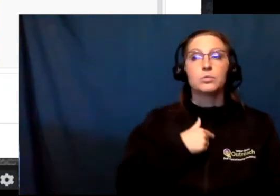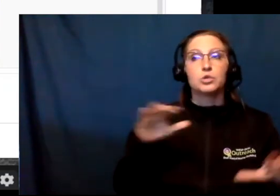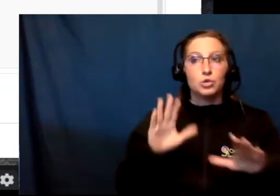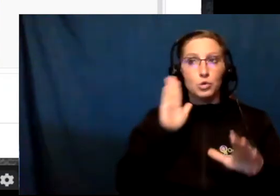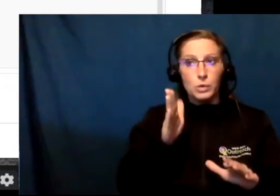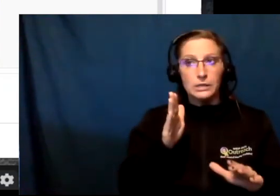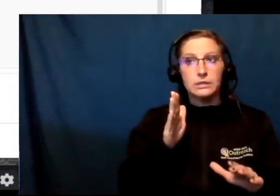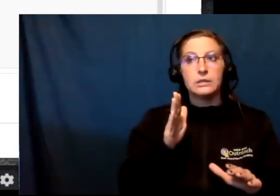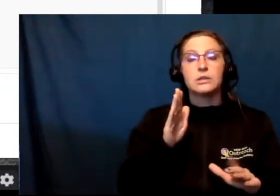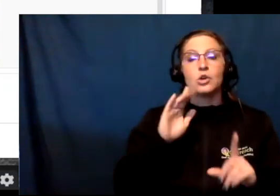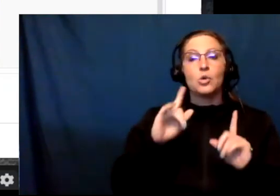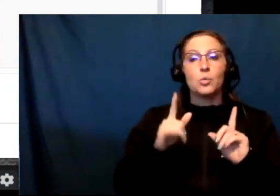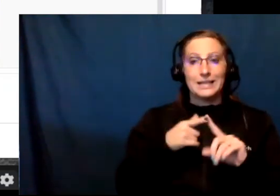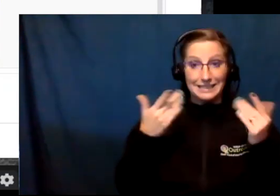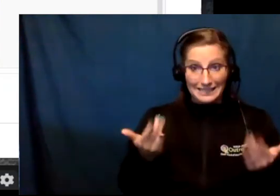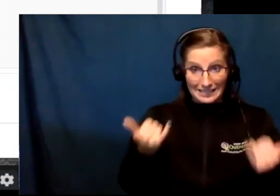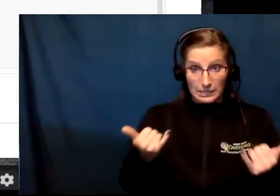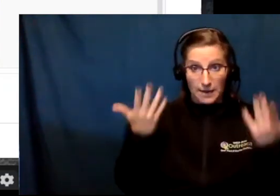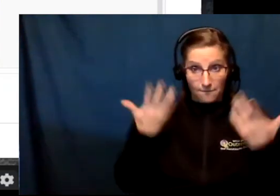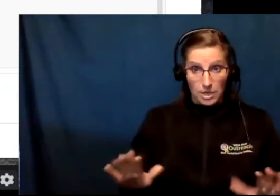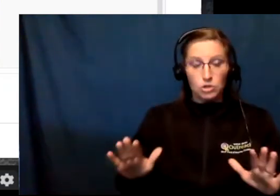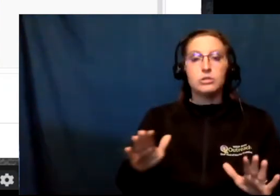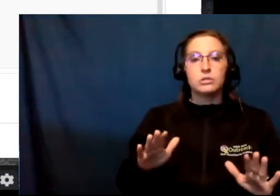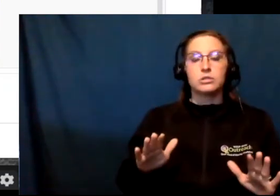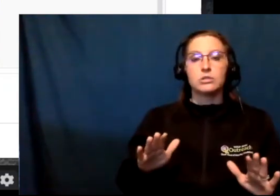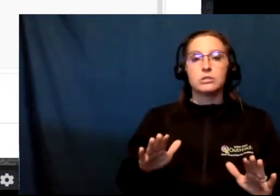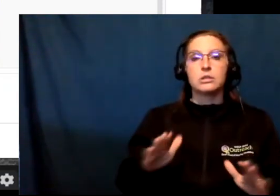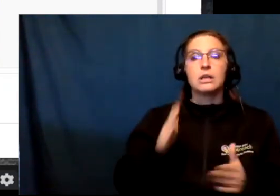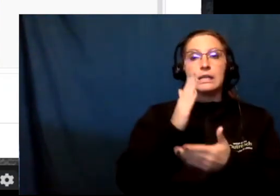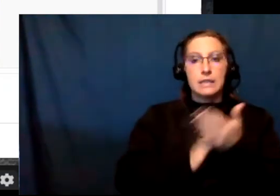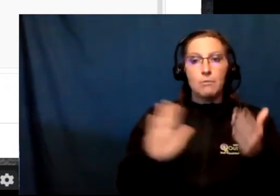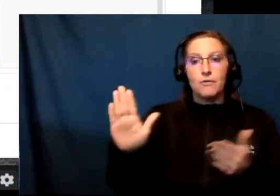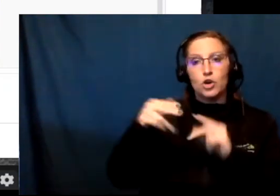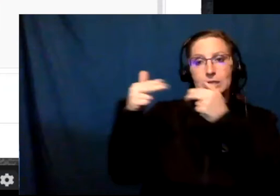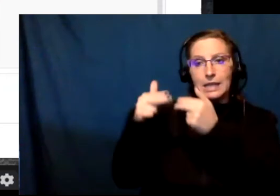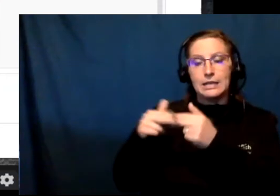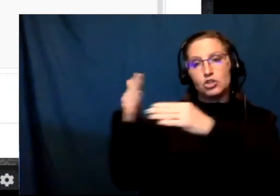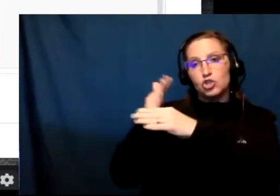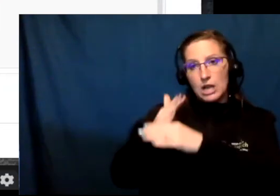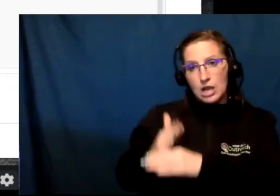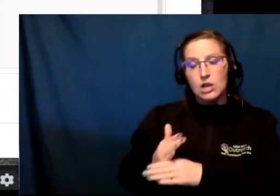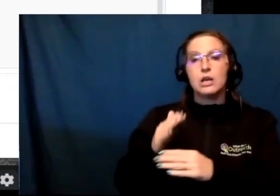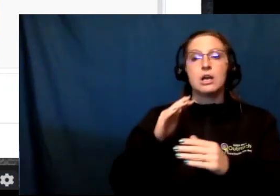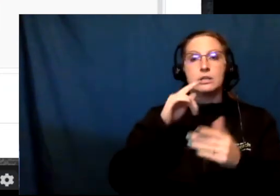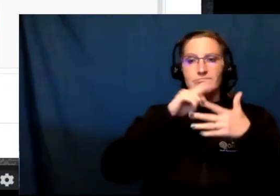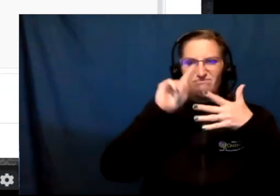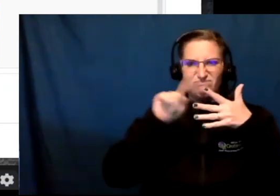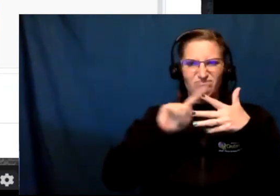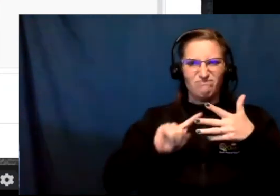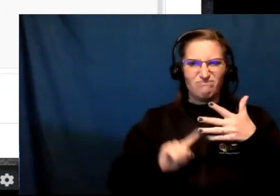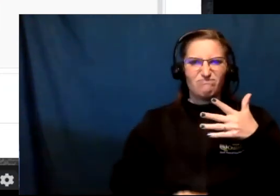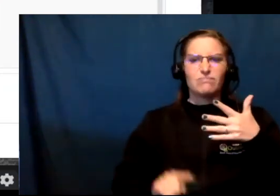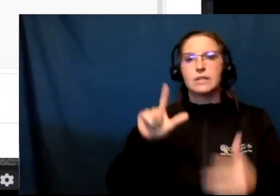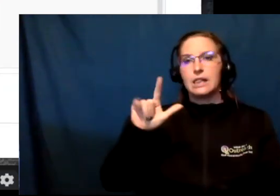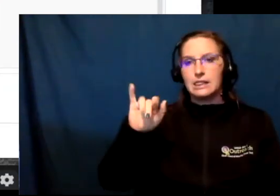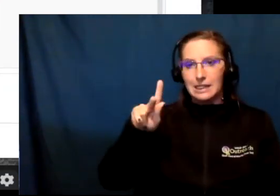done today is we will share some of Gail's slides, and then all of the links that she had for